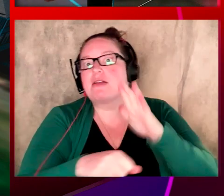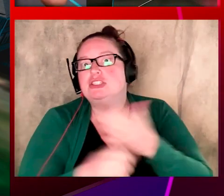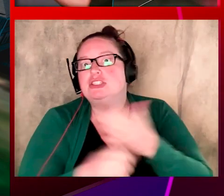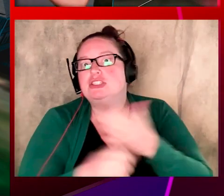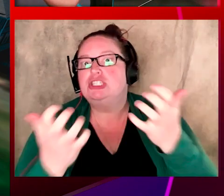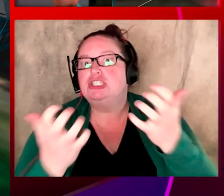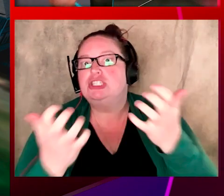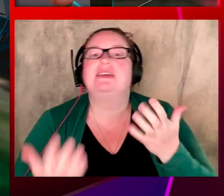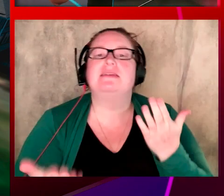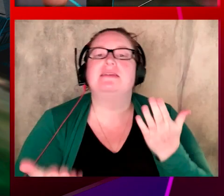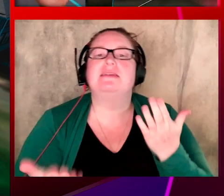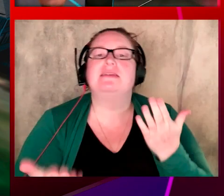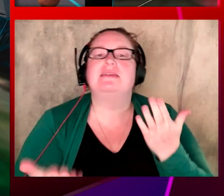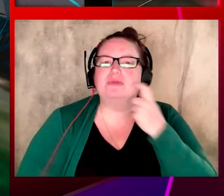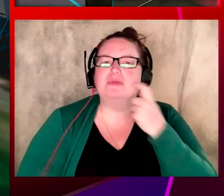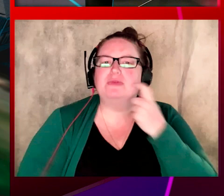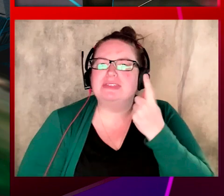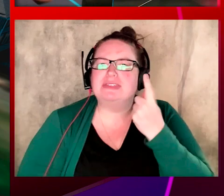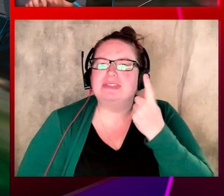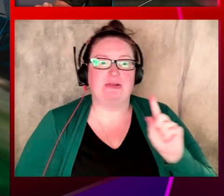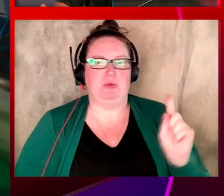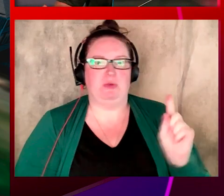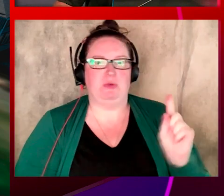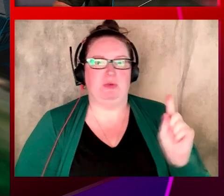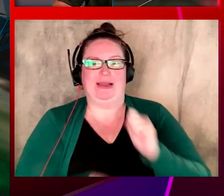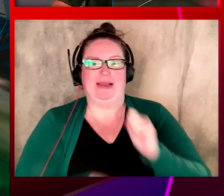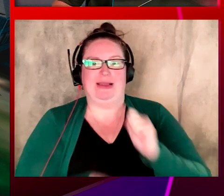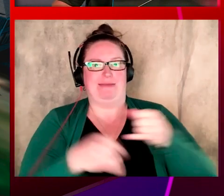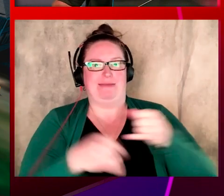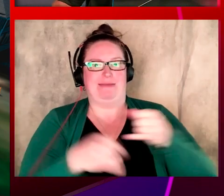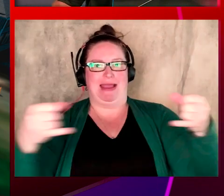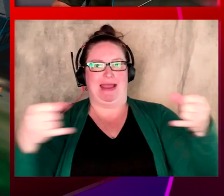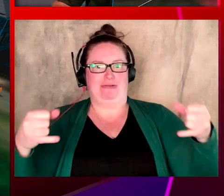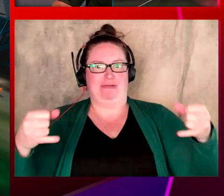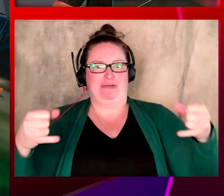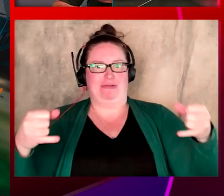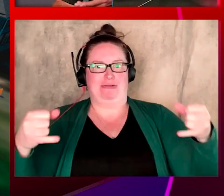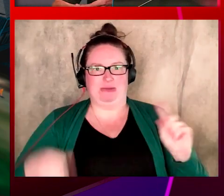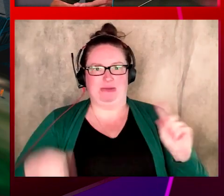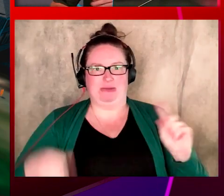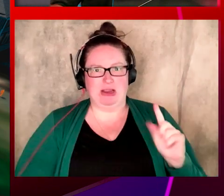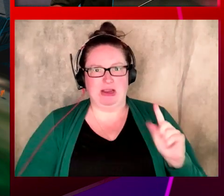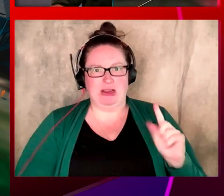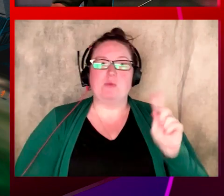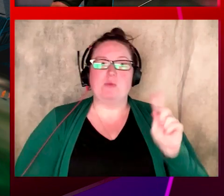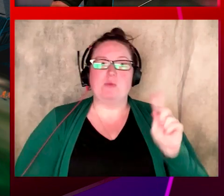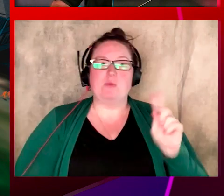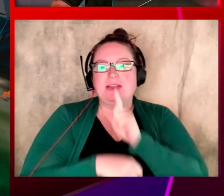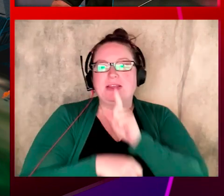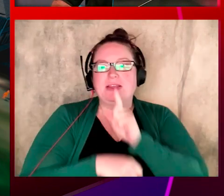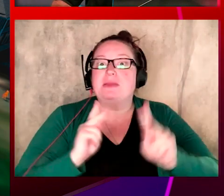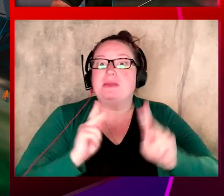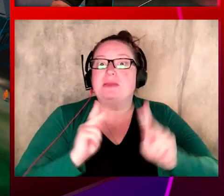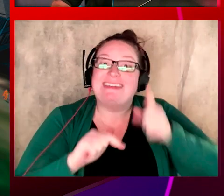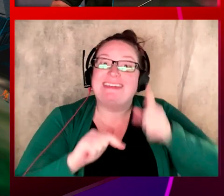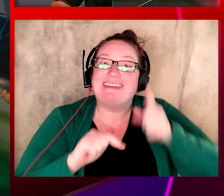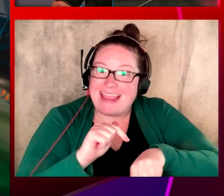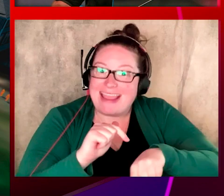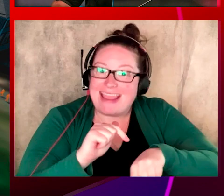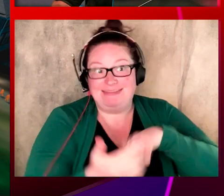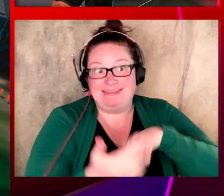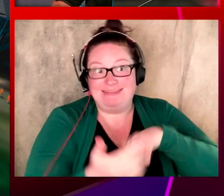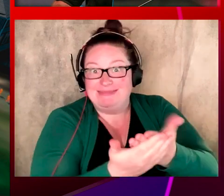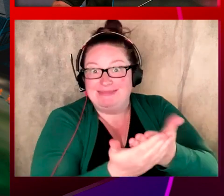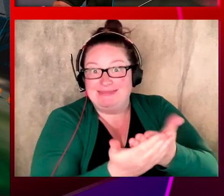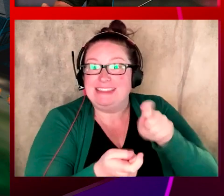like where do I draw the boundaries, right? And where do I make sure that people can't go, for example? And so if I make